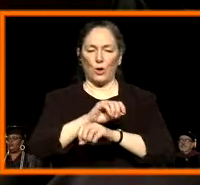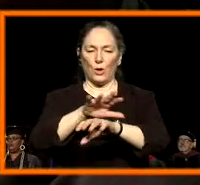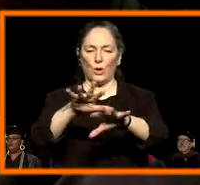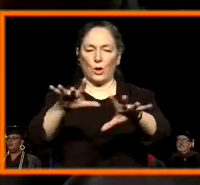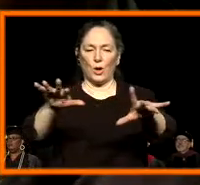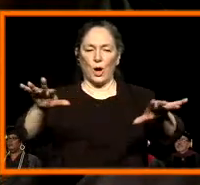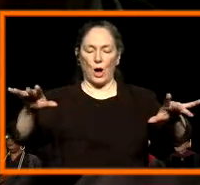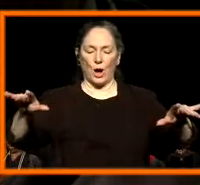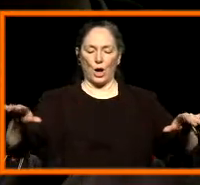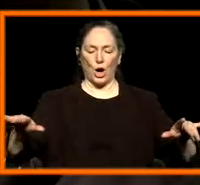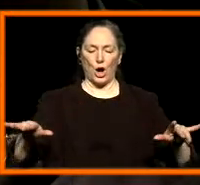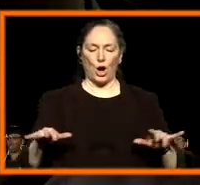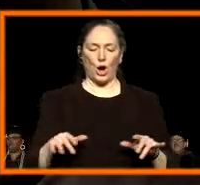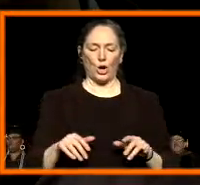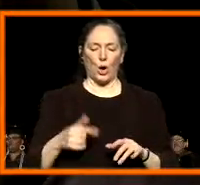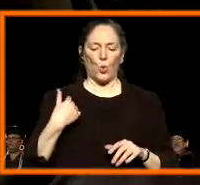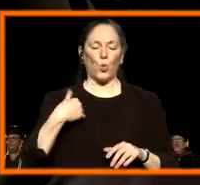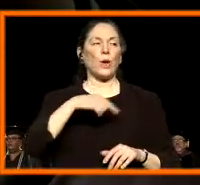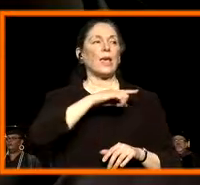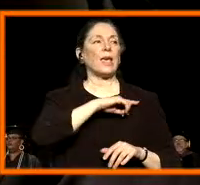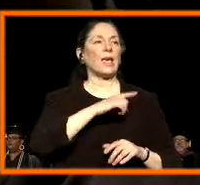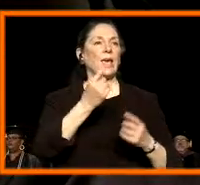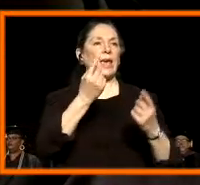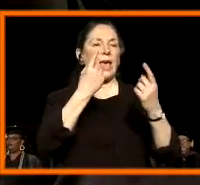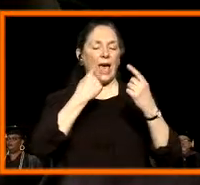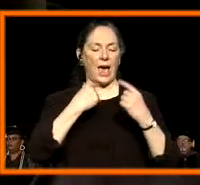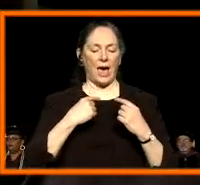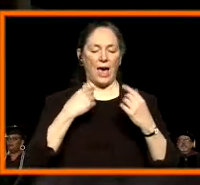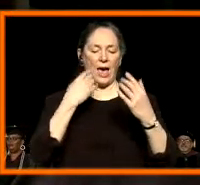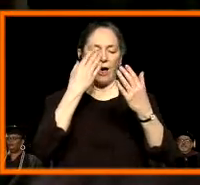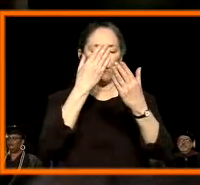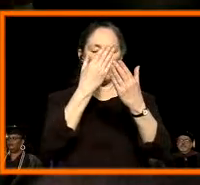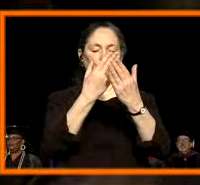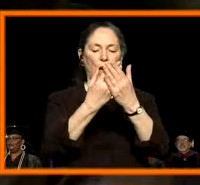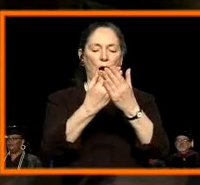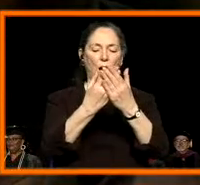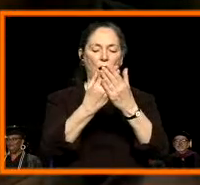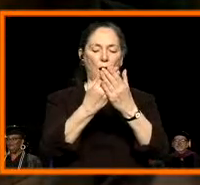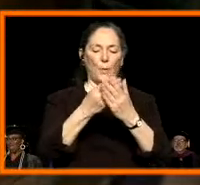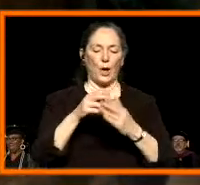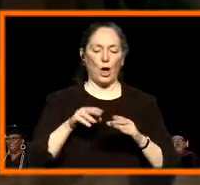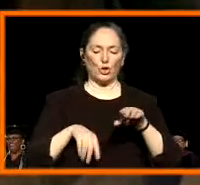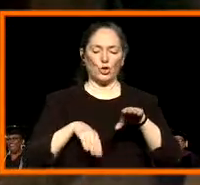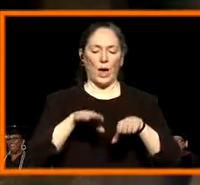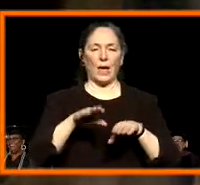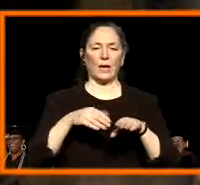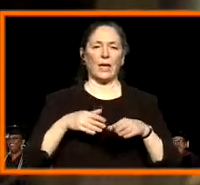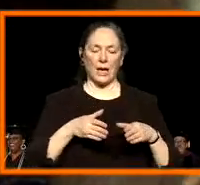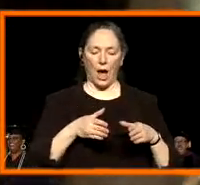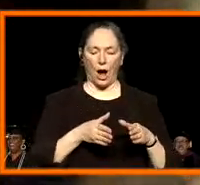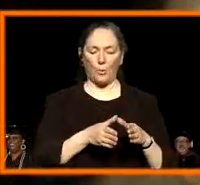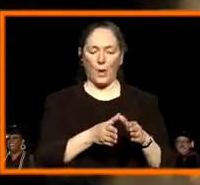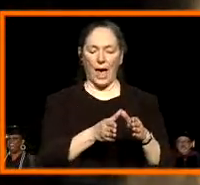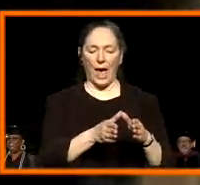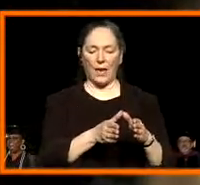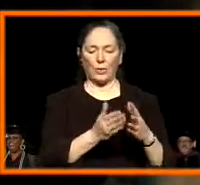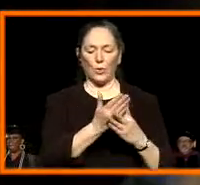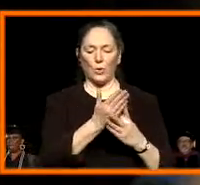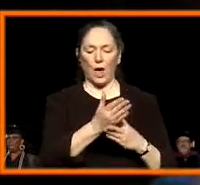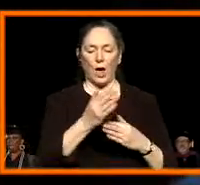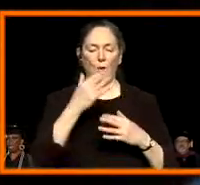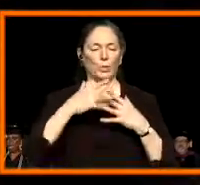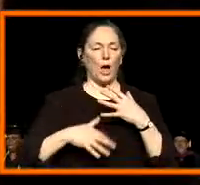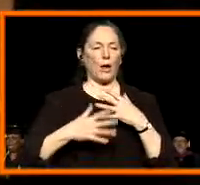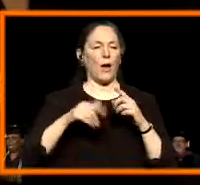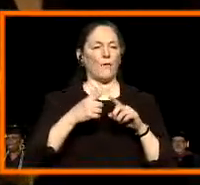been watered. We have come treading our path